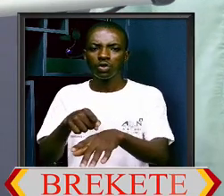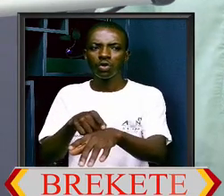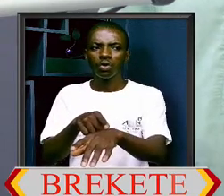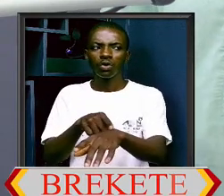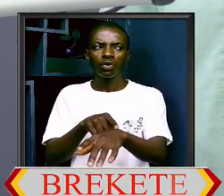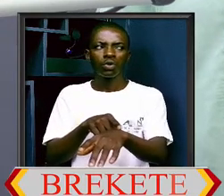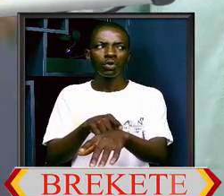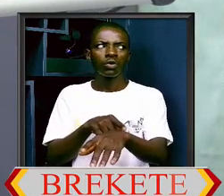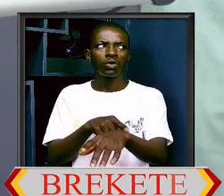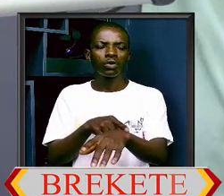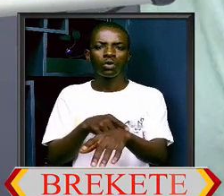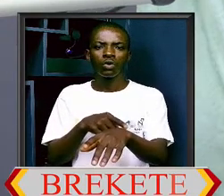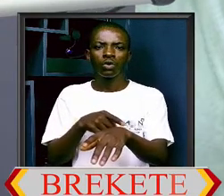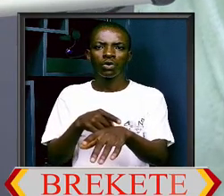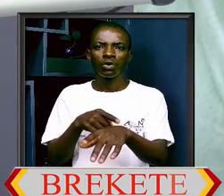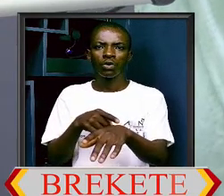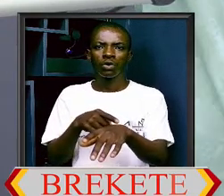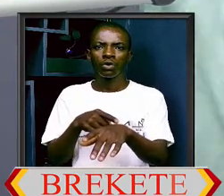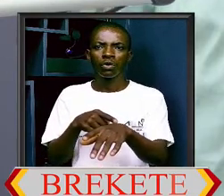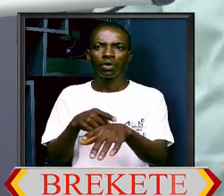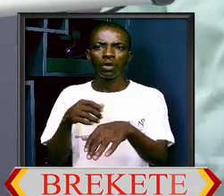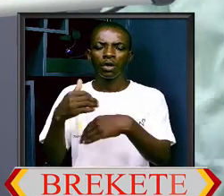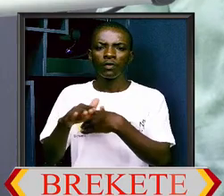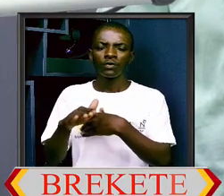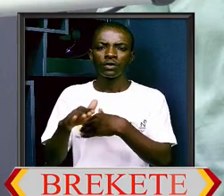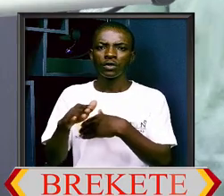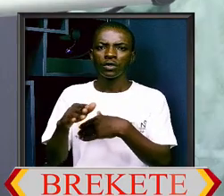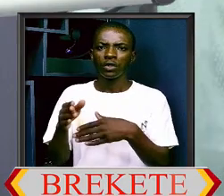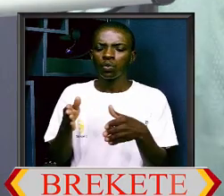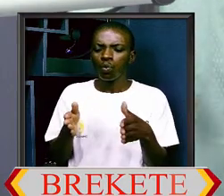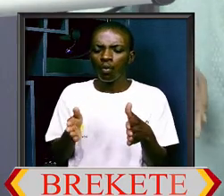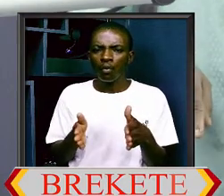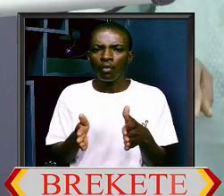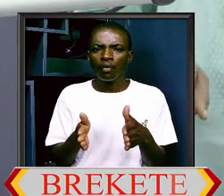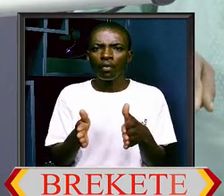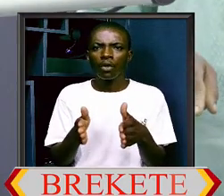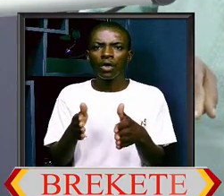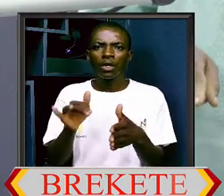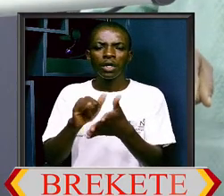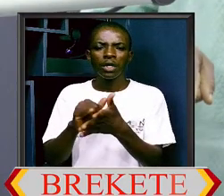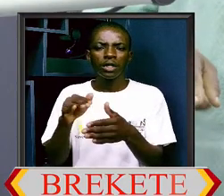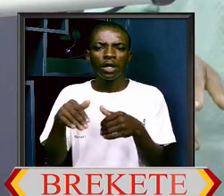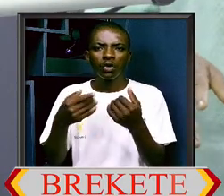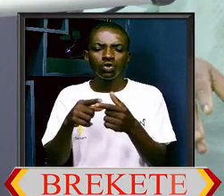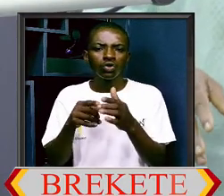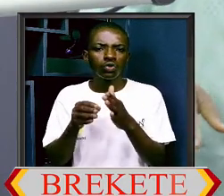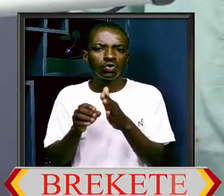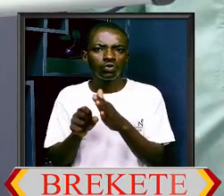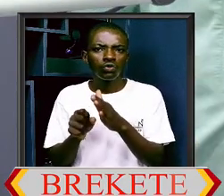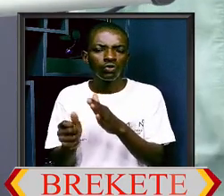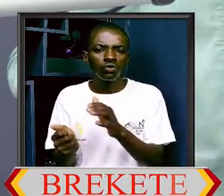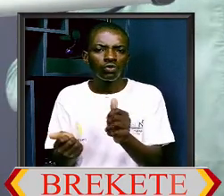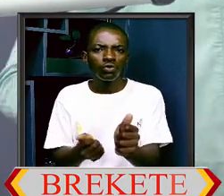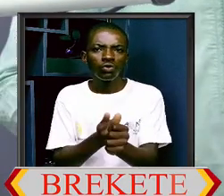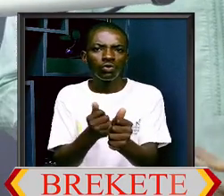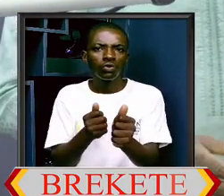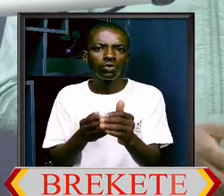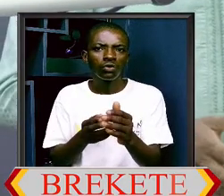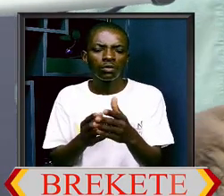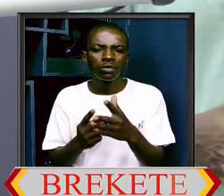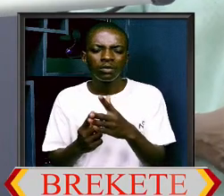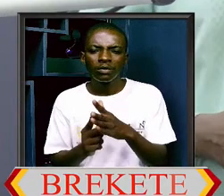they give he reached like from here to after mechanic Workshop narrow got now there she follow inside and everything to